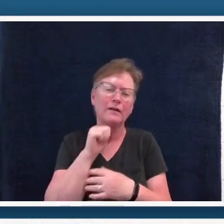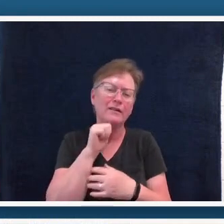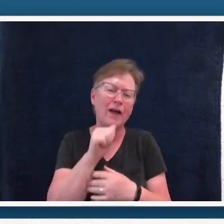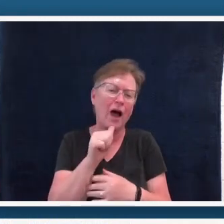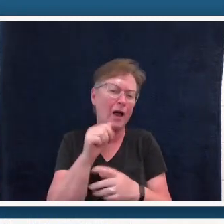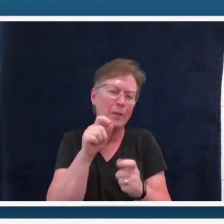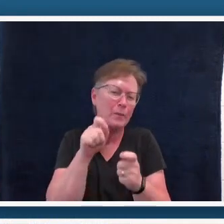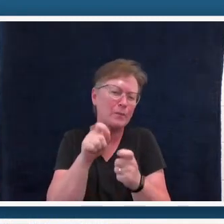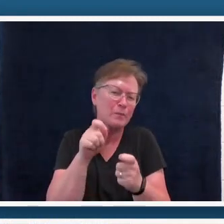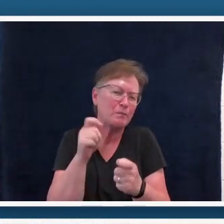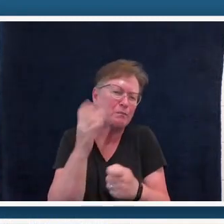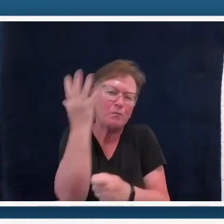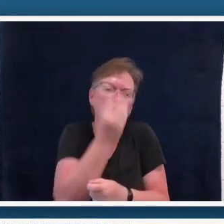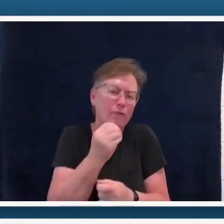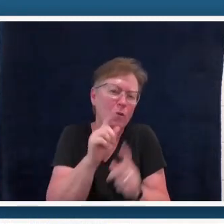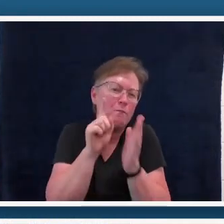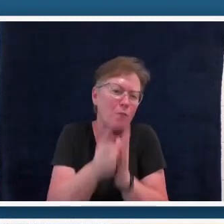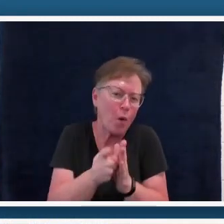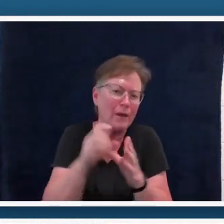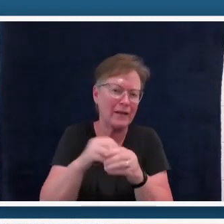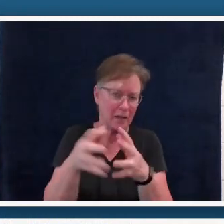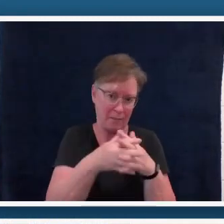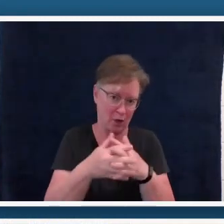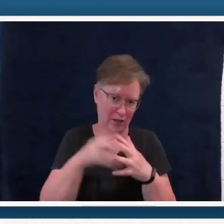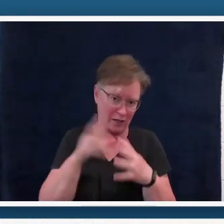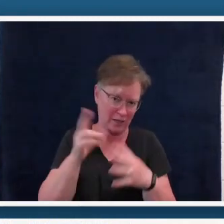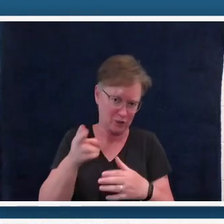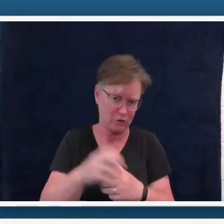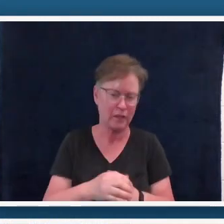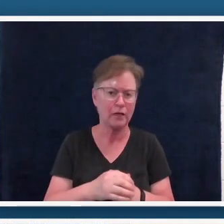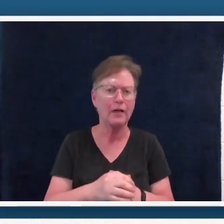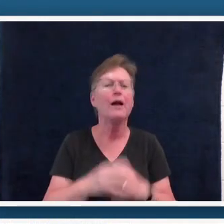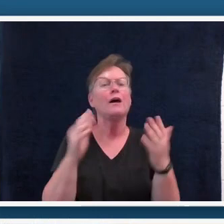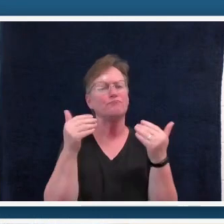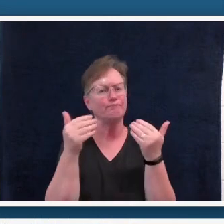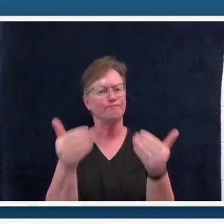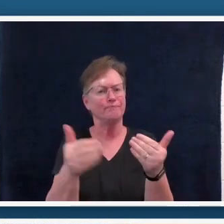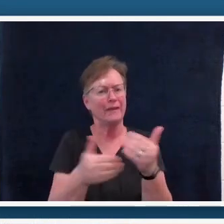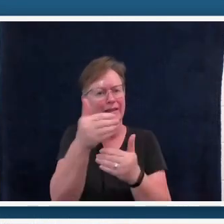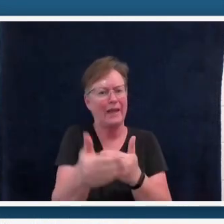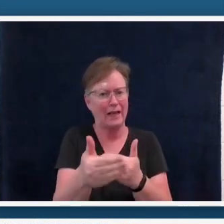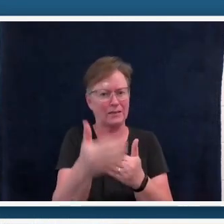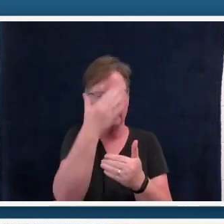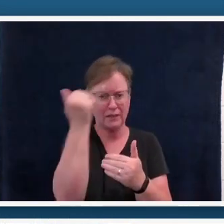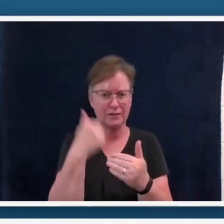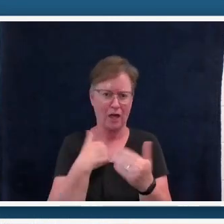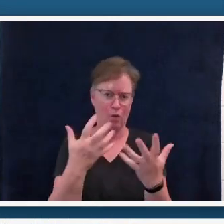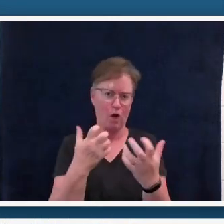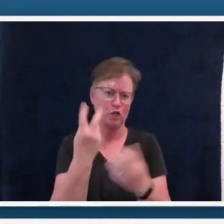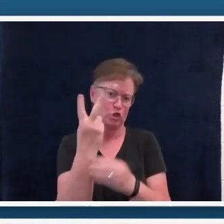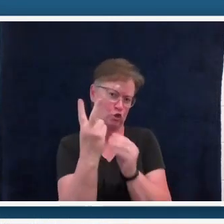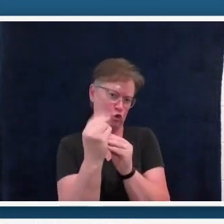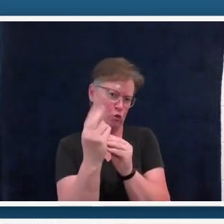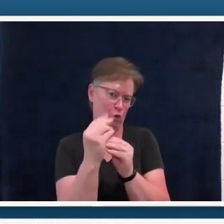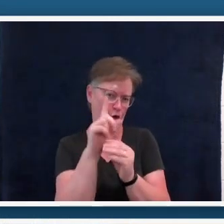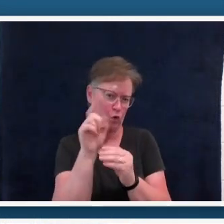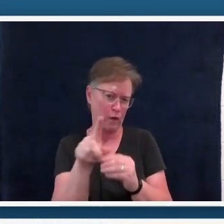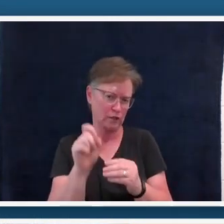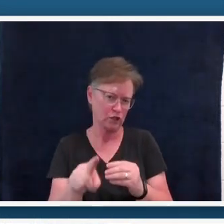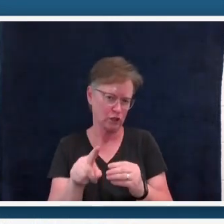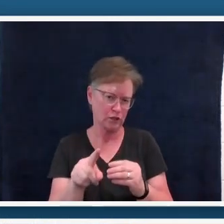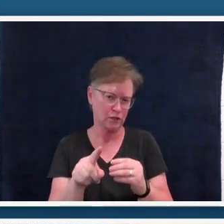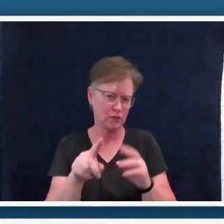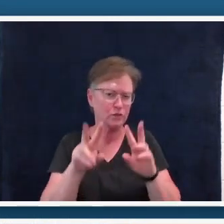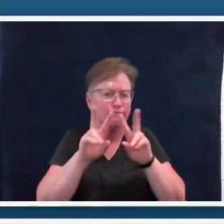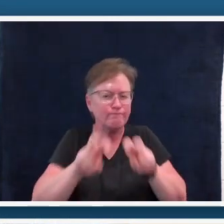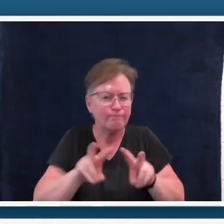history. I'm going to move on to the next slide too, because there's two other questions I want us to look at a little bit more with this. So the